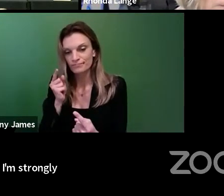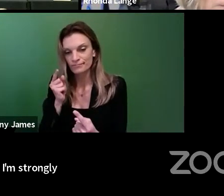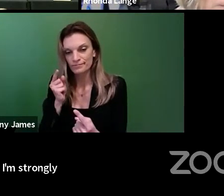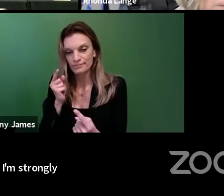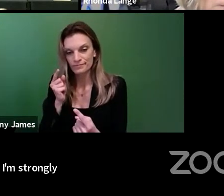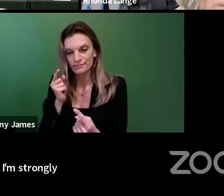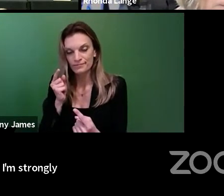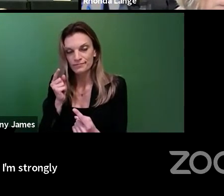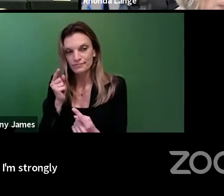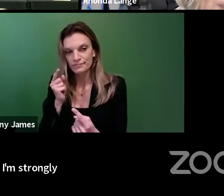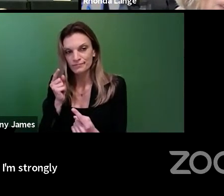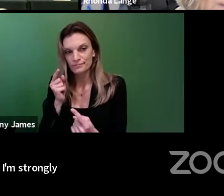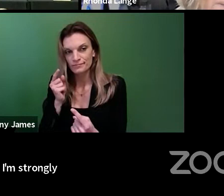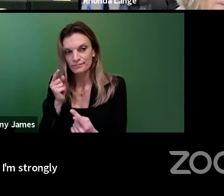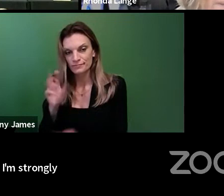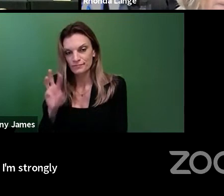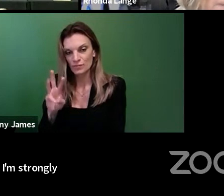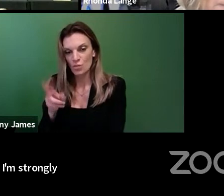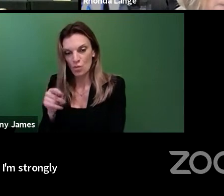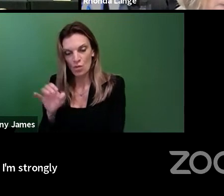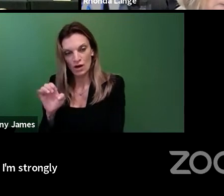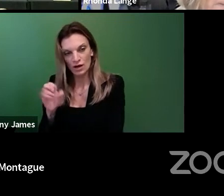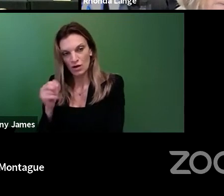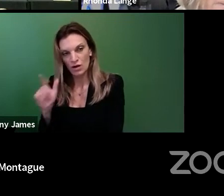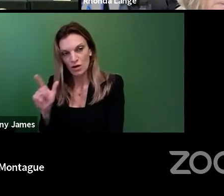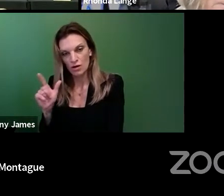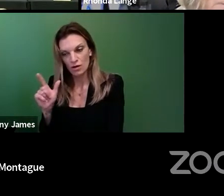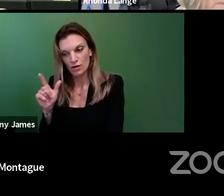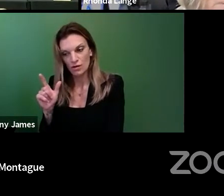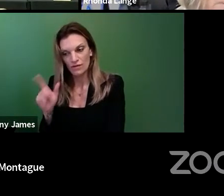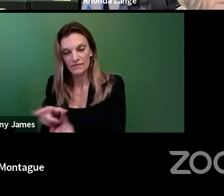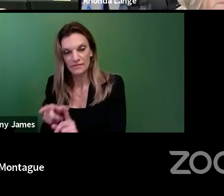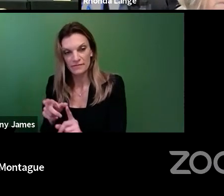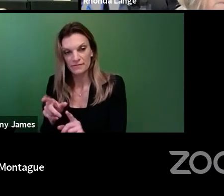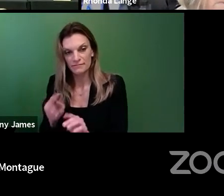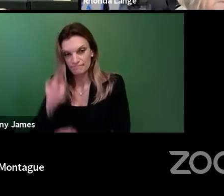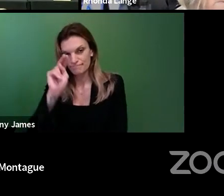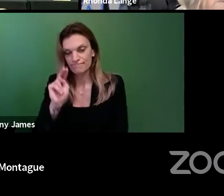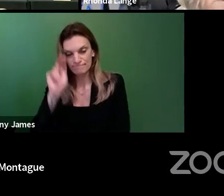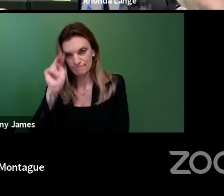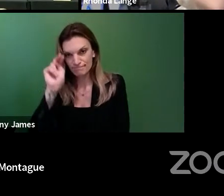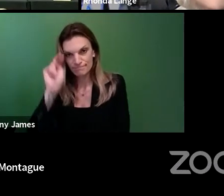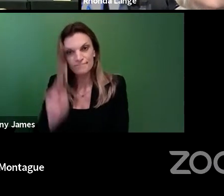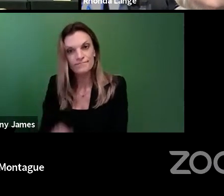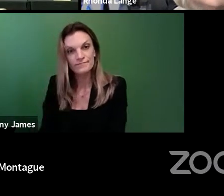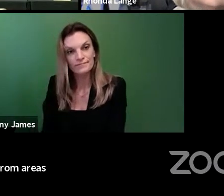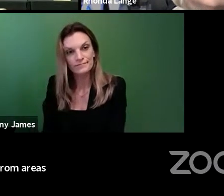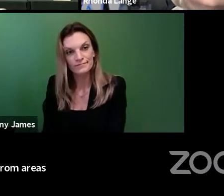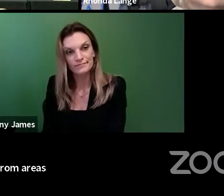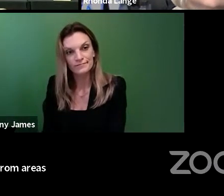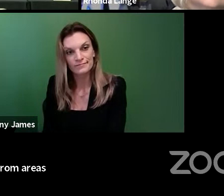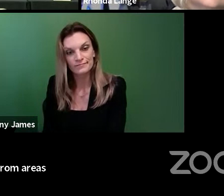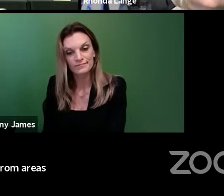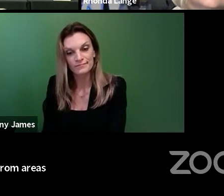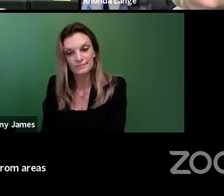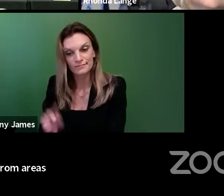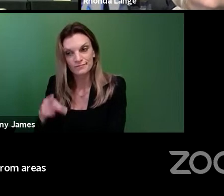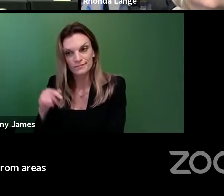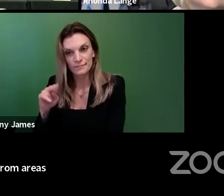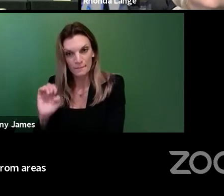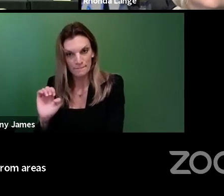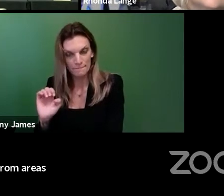Whitehall away from areas to the north and tying us